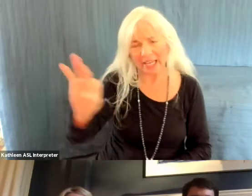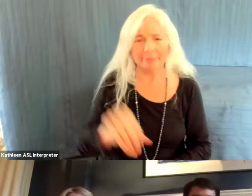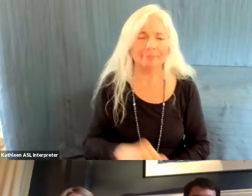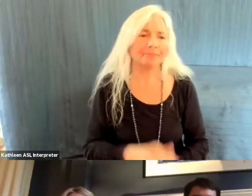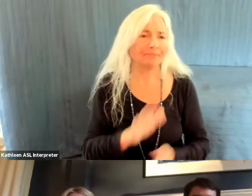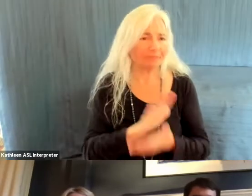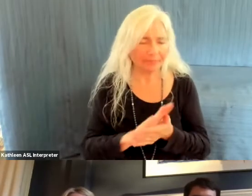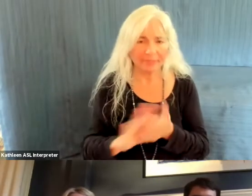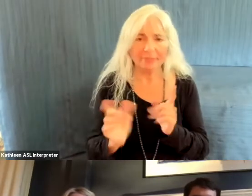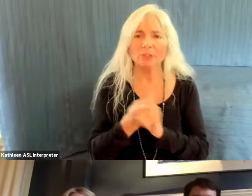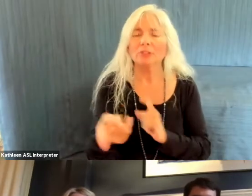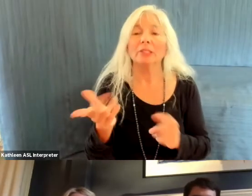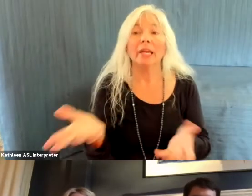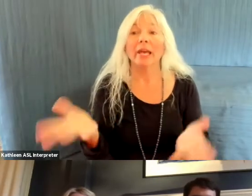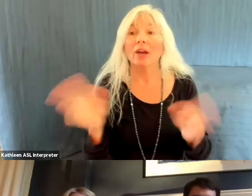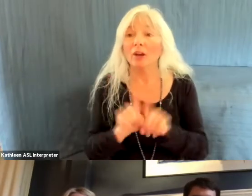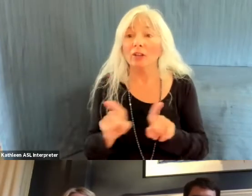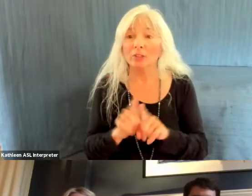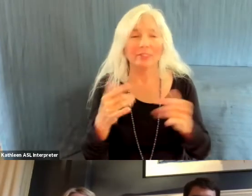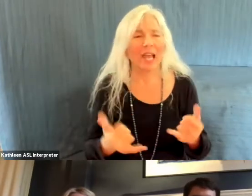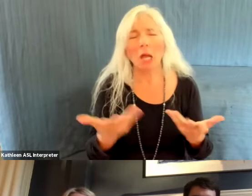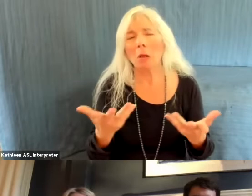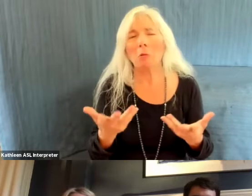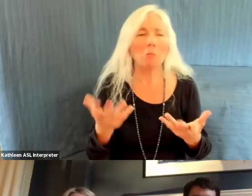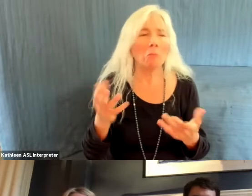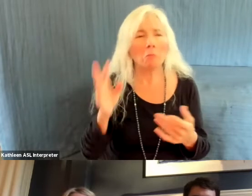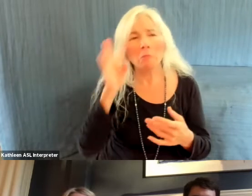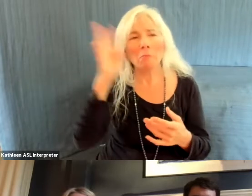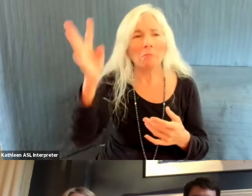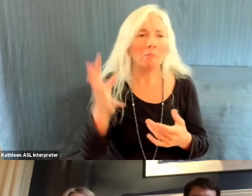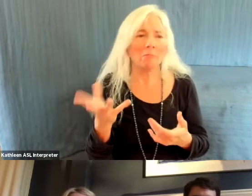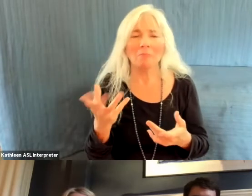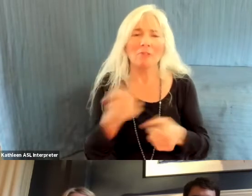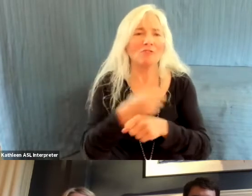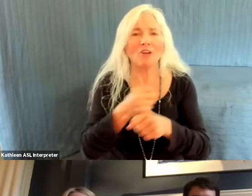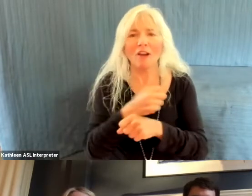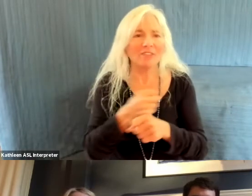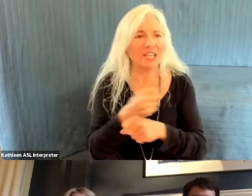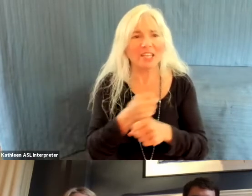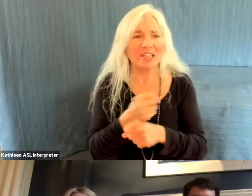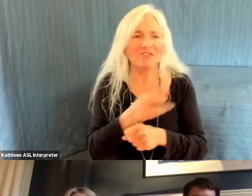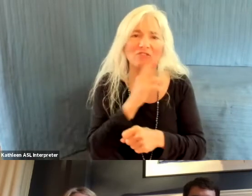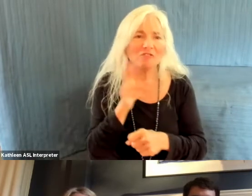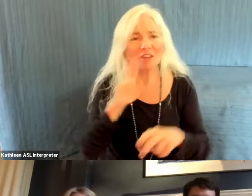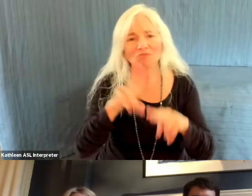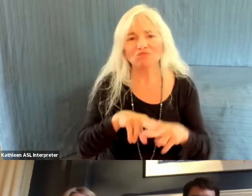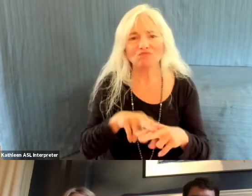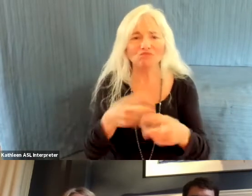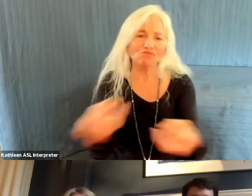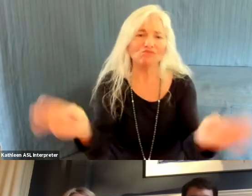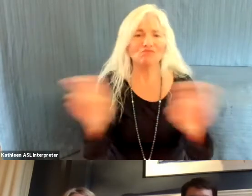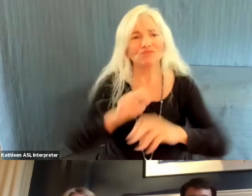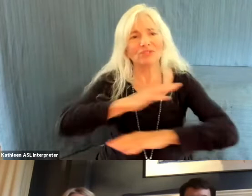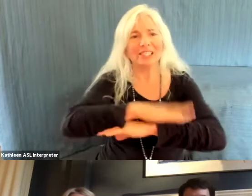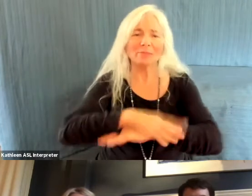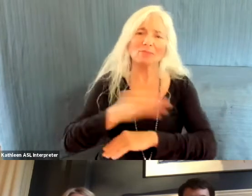nice. Thank you. And with you, we're going to pretend like we are in a coffee house, sitting at a table. If I could offer